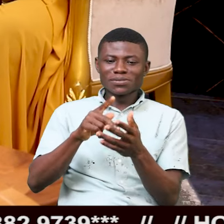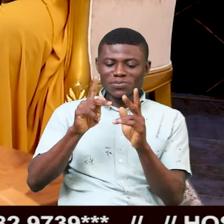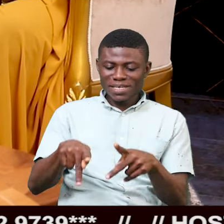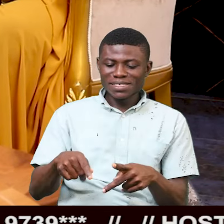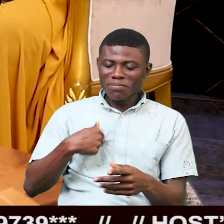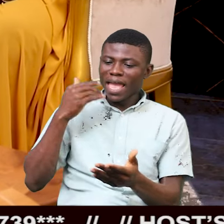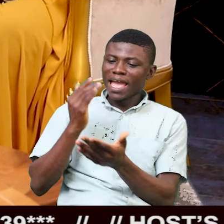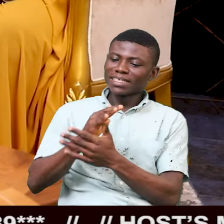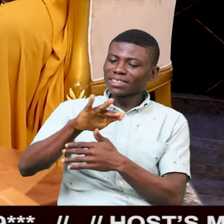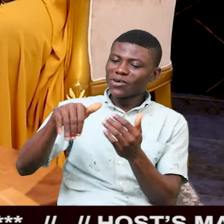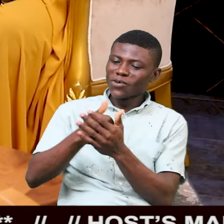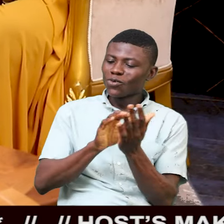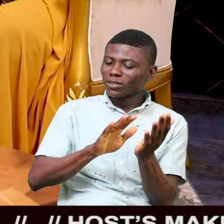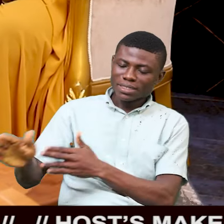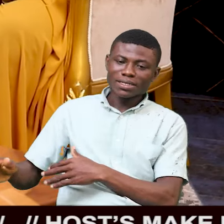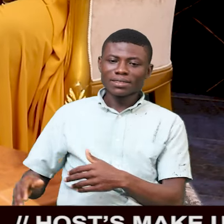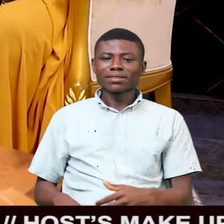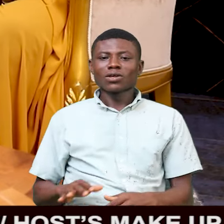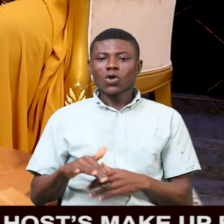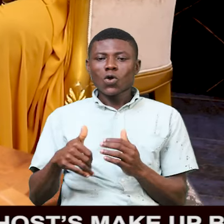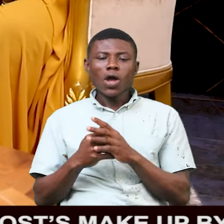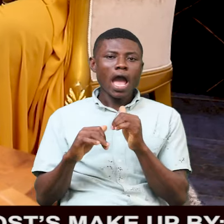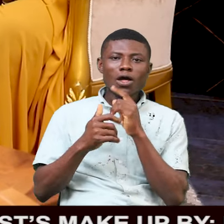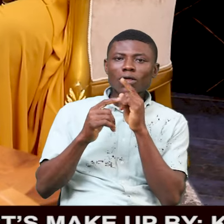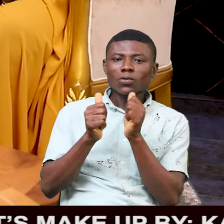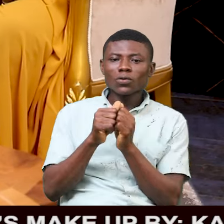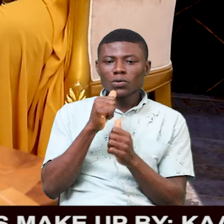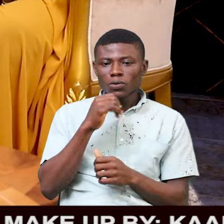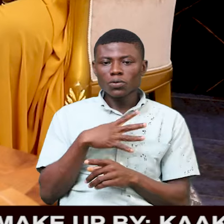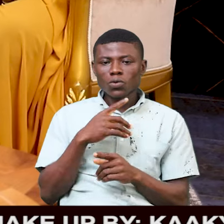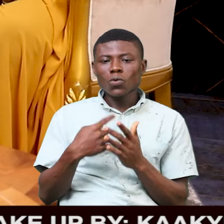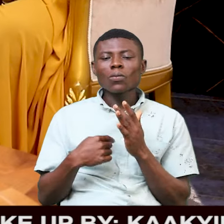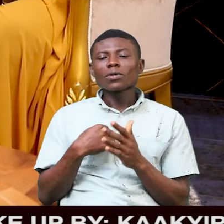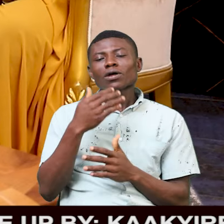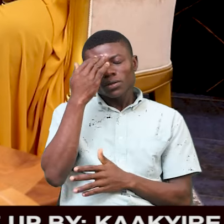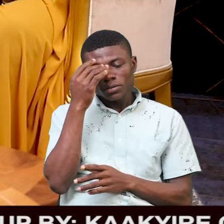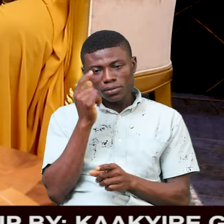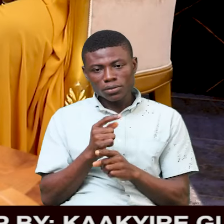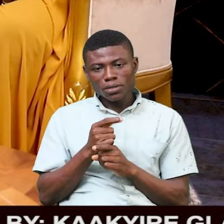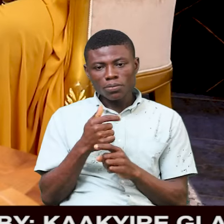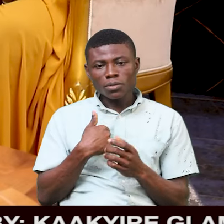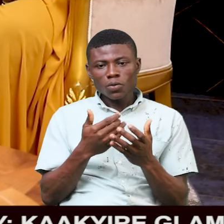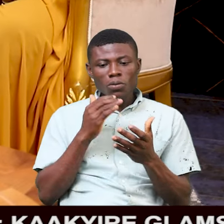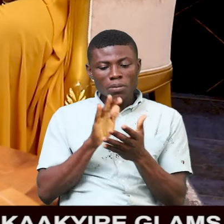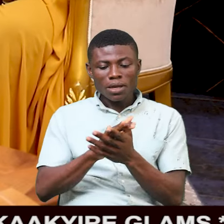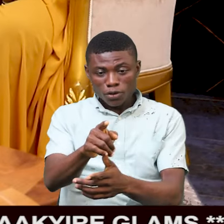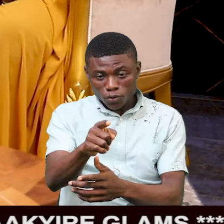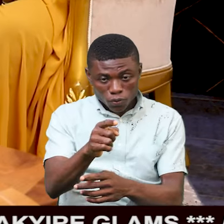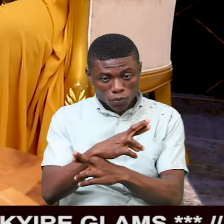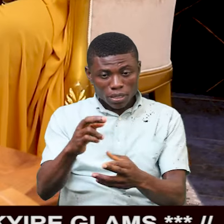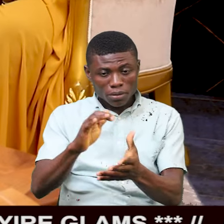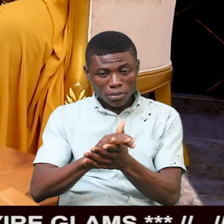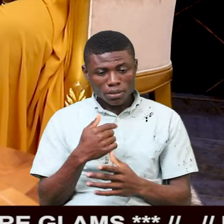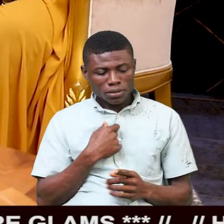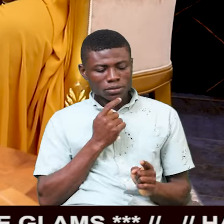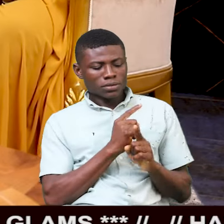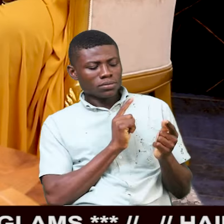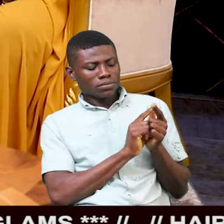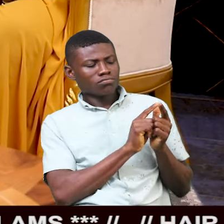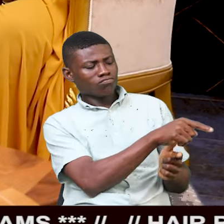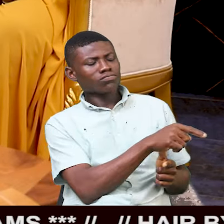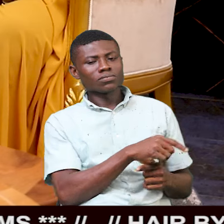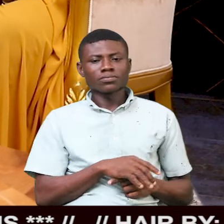Now, you know, Majai raps Nina. Okay. Auntie near Minimani said, I want to marry you. Will you marry me? That's how I went